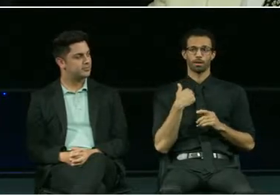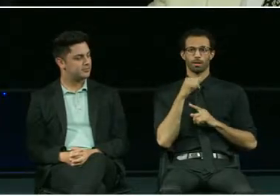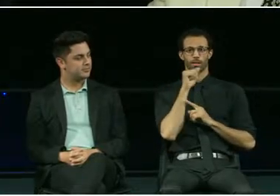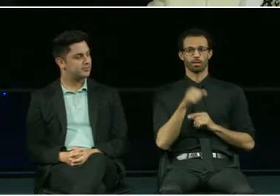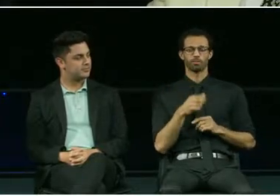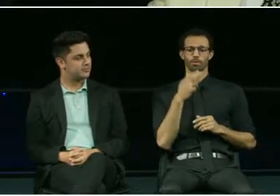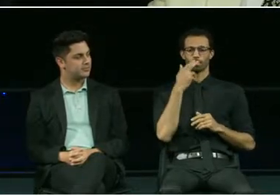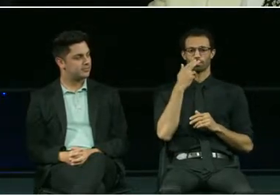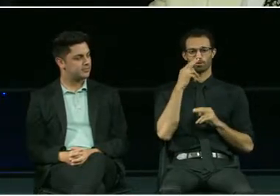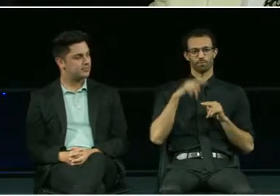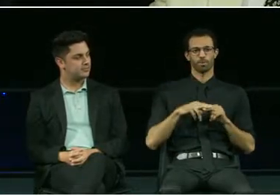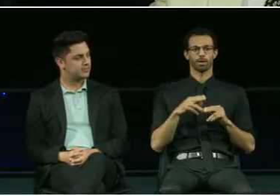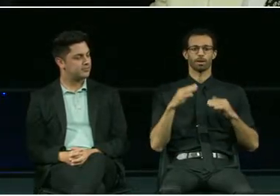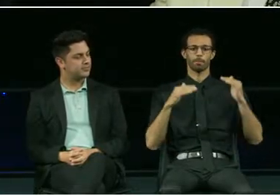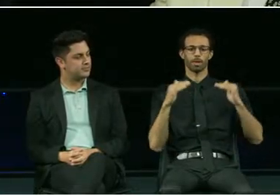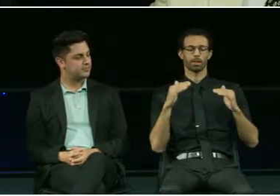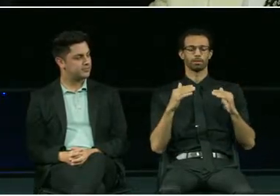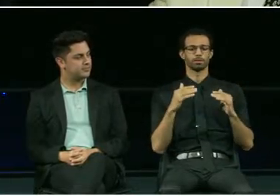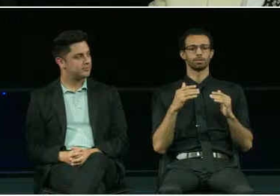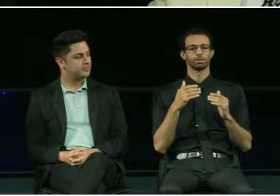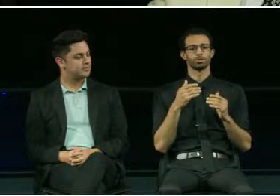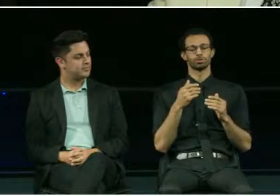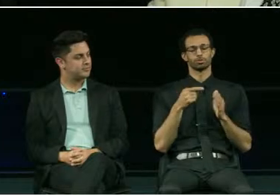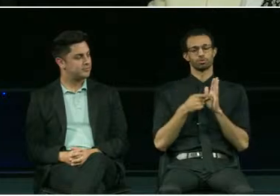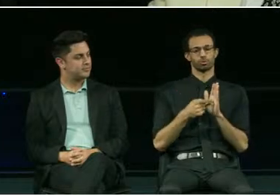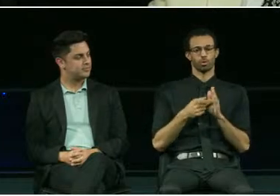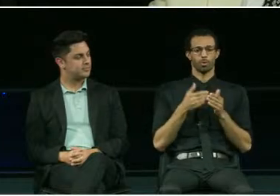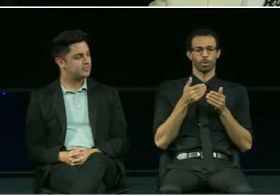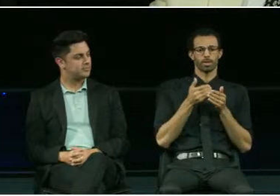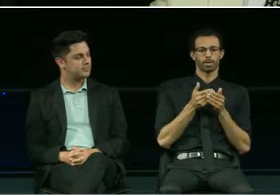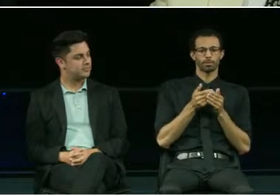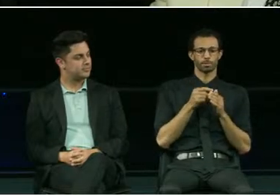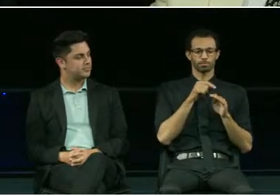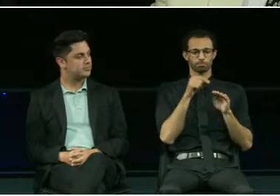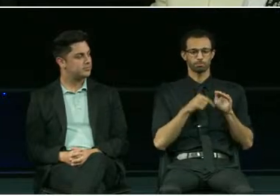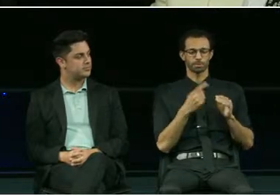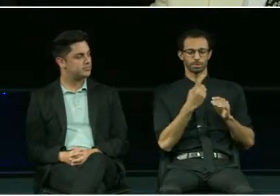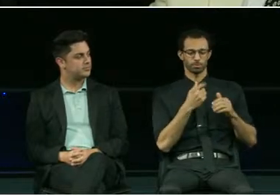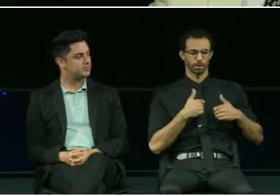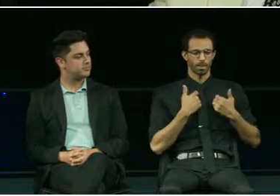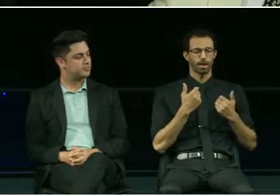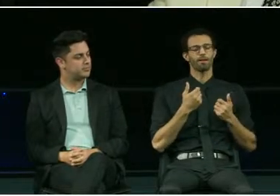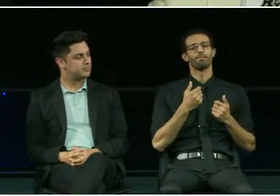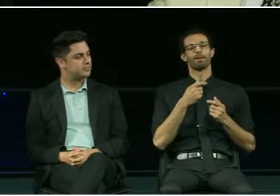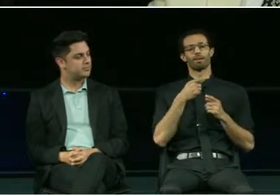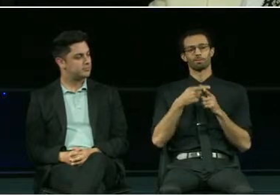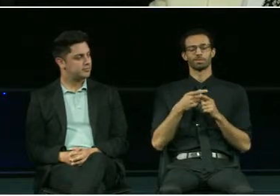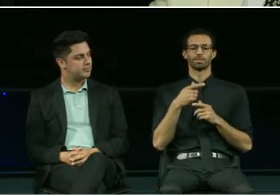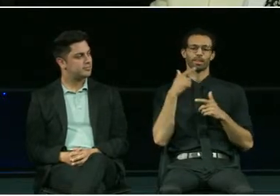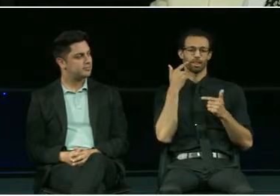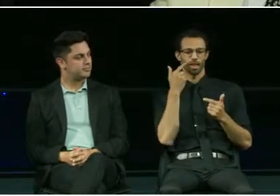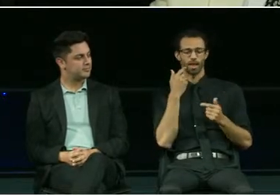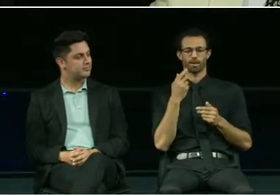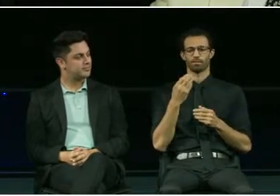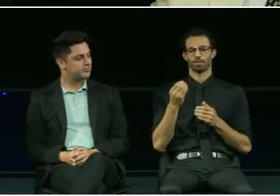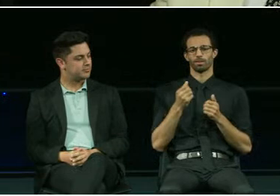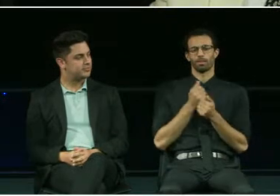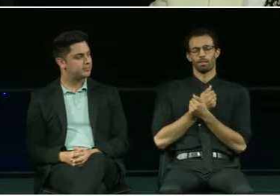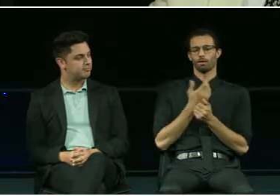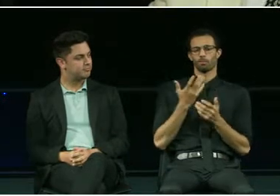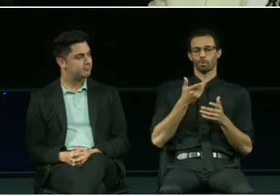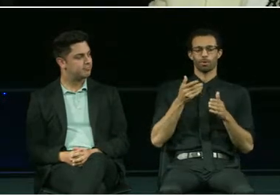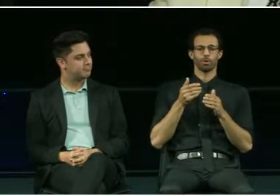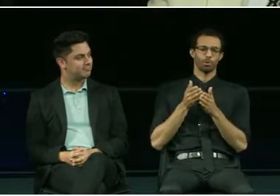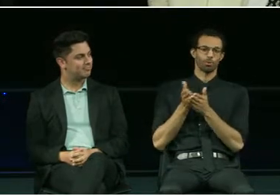in showing someone's life intimately and being able to laugh at it and love what they're going through at the same time. So,